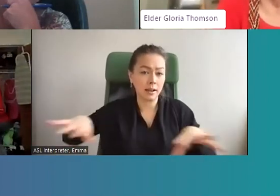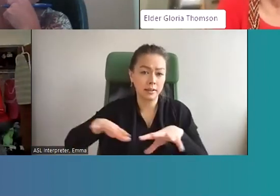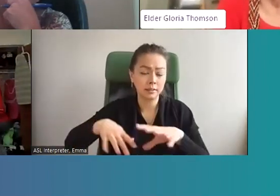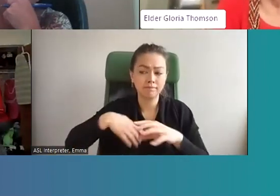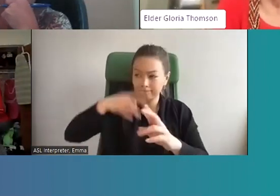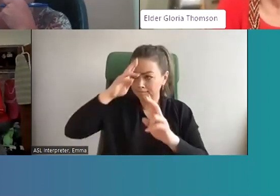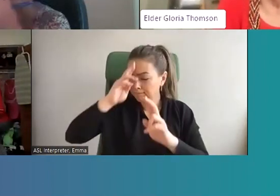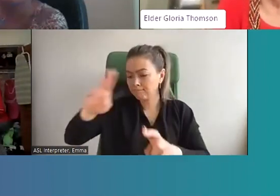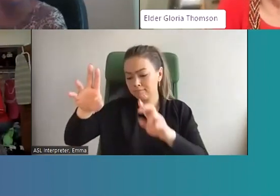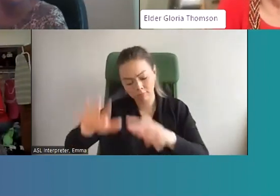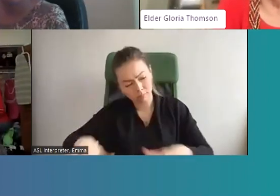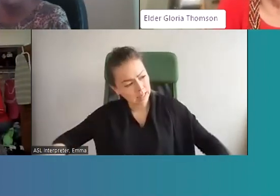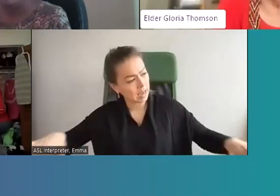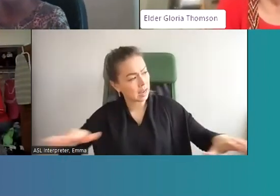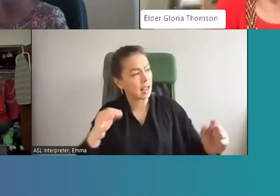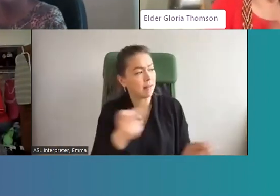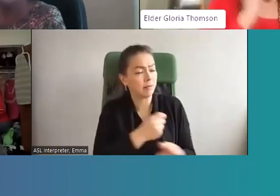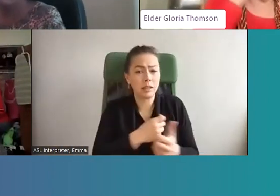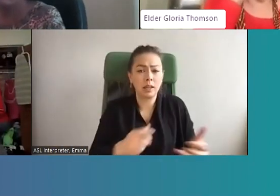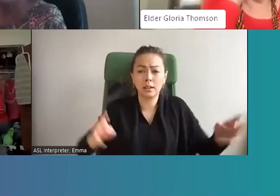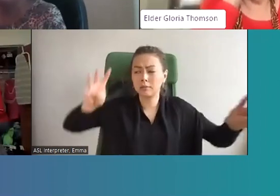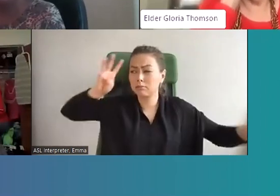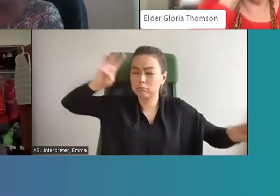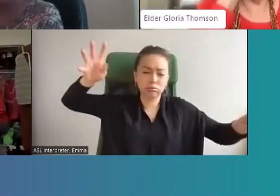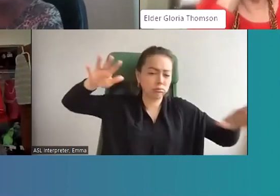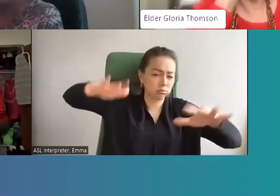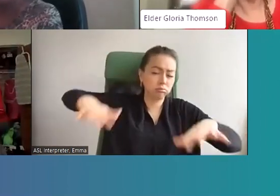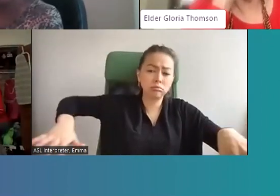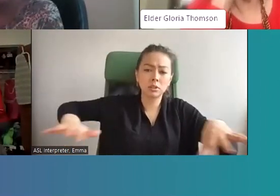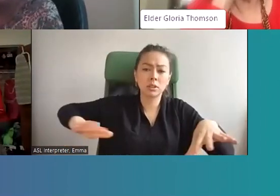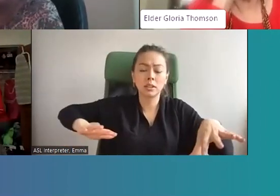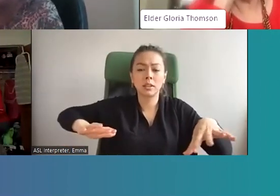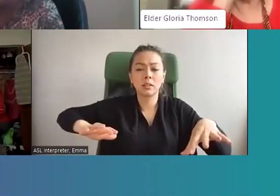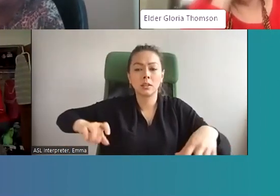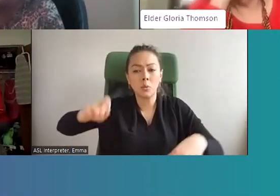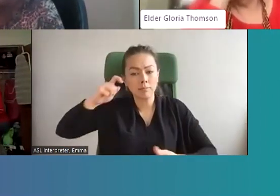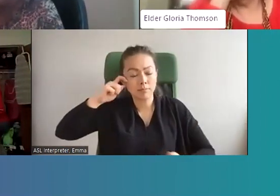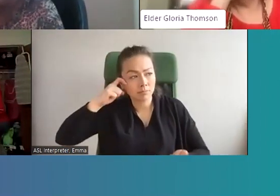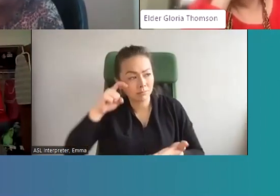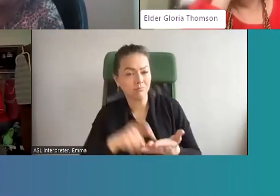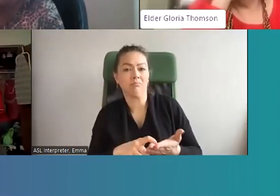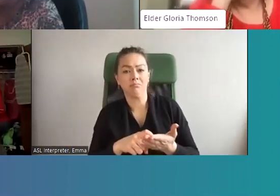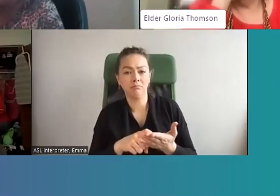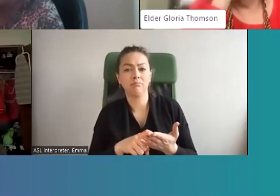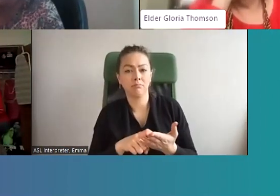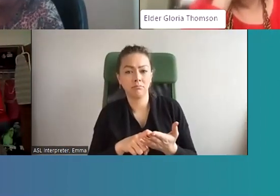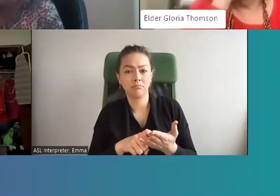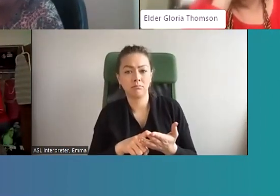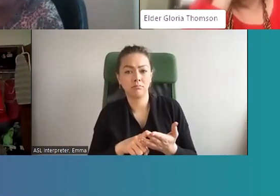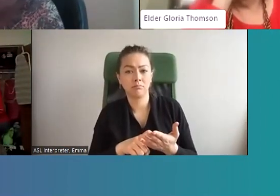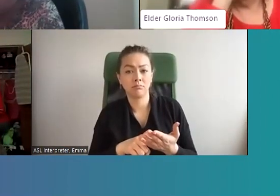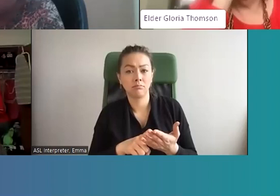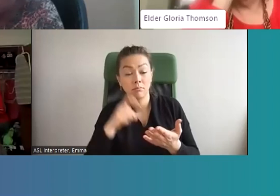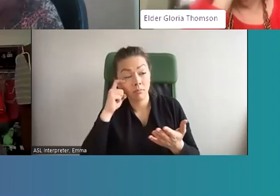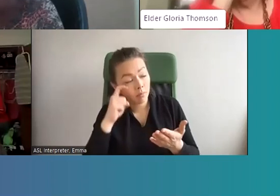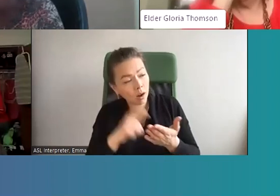honoring everything that on creation. So I think when we acknowledge those things, that our mother is very pleased, and, you